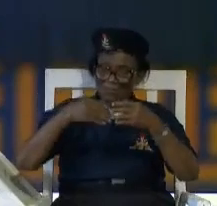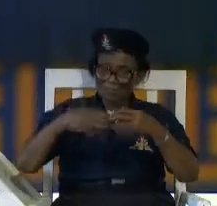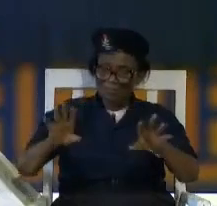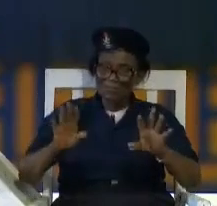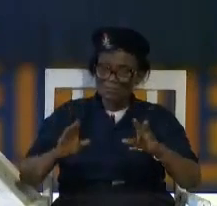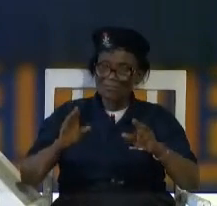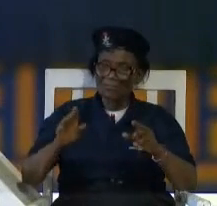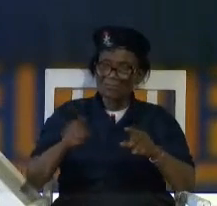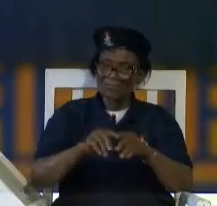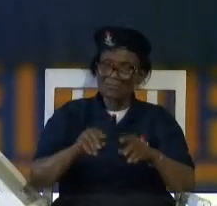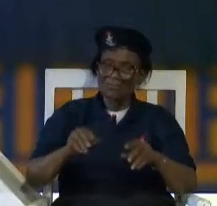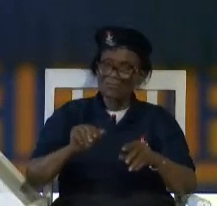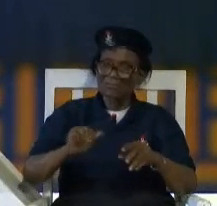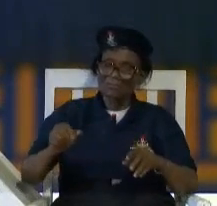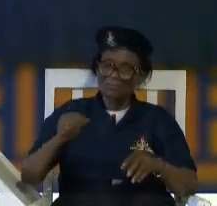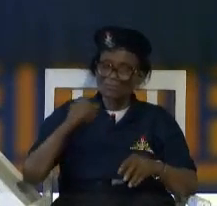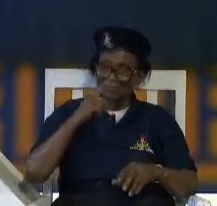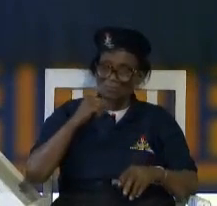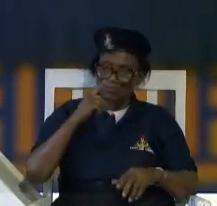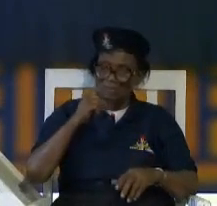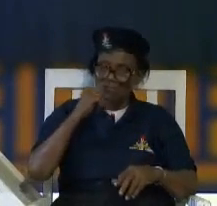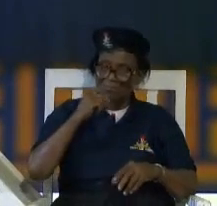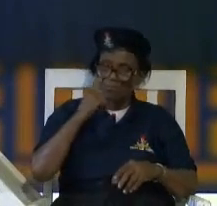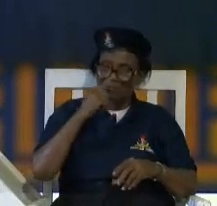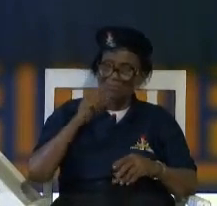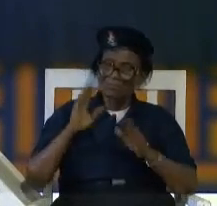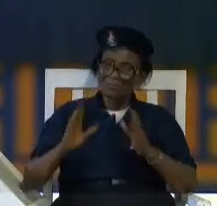as a joker card,